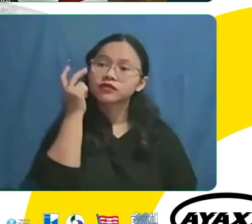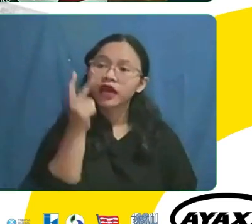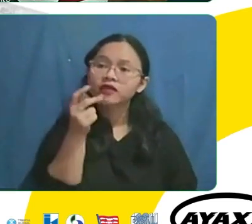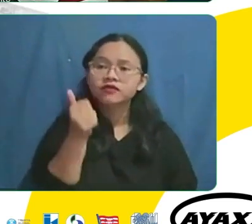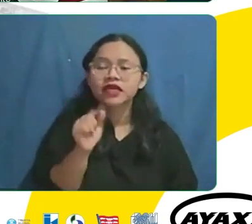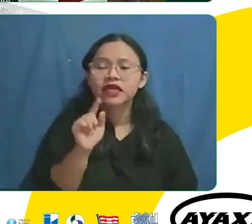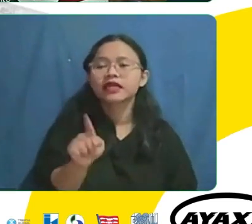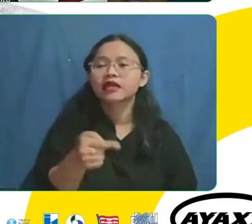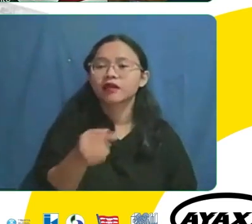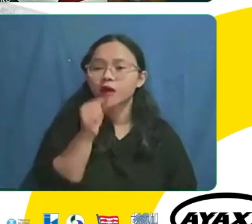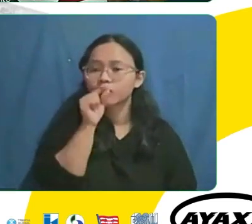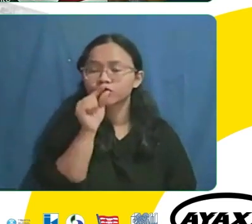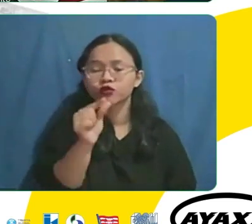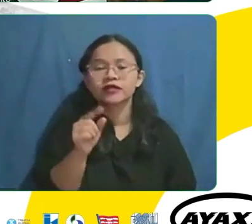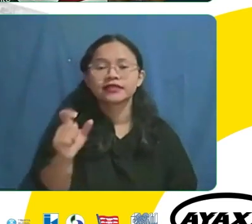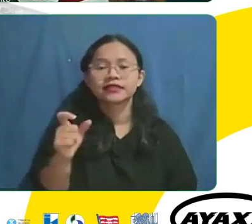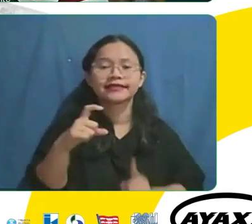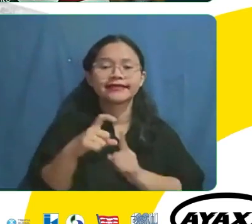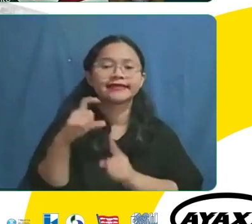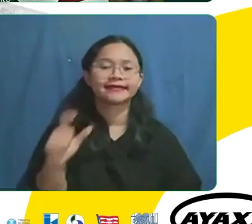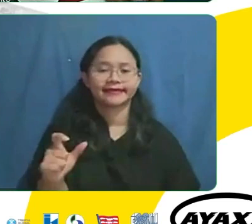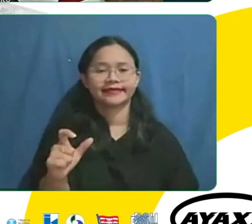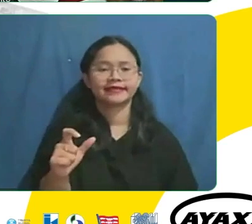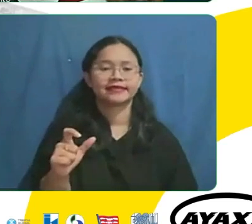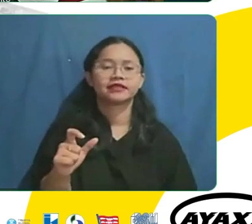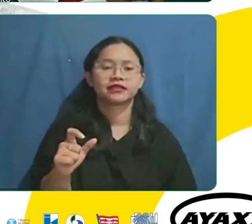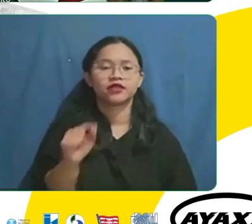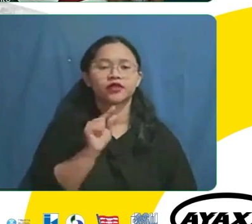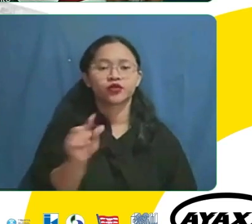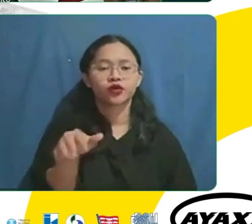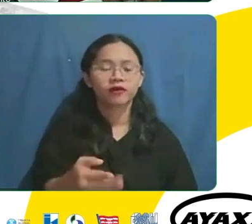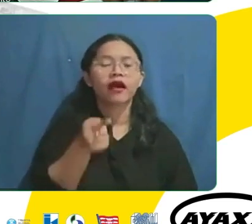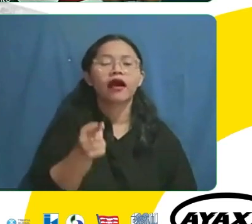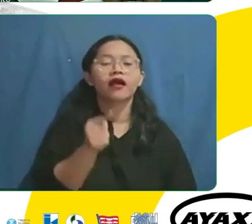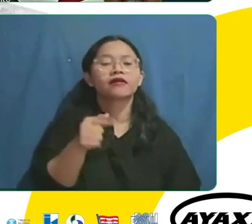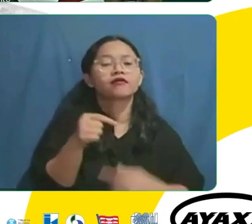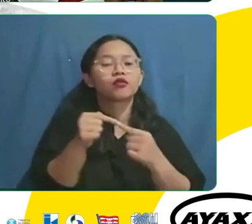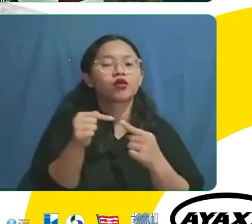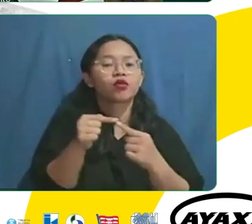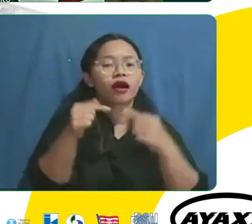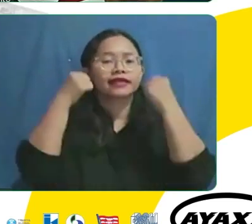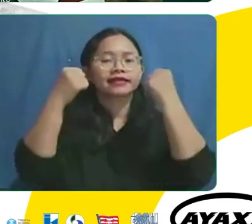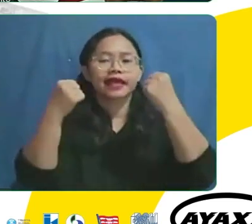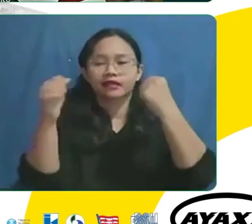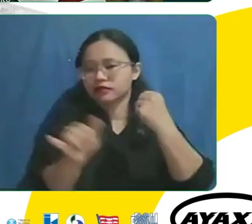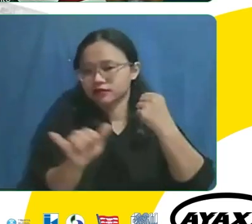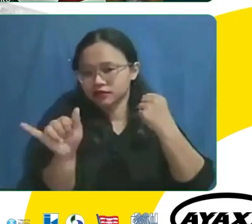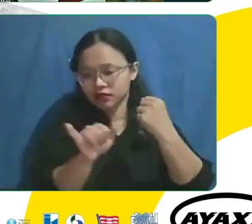in terms of in the context of health discipline. You can see here that they give